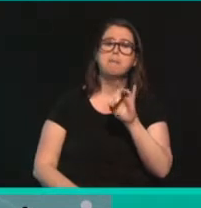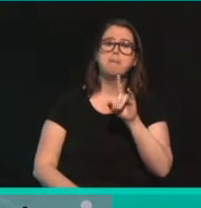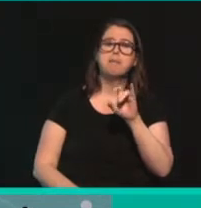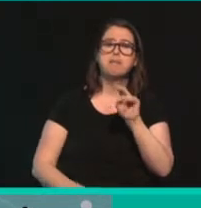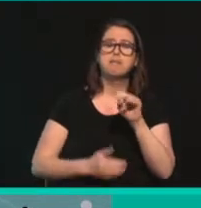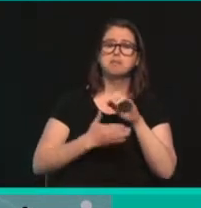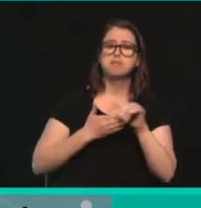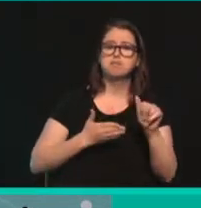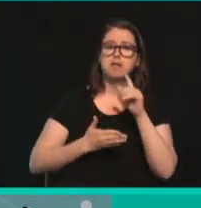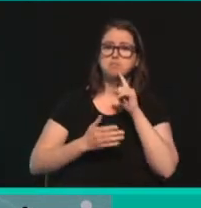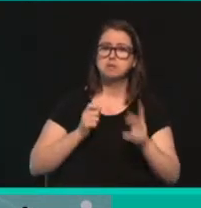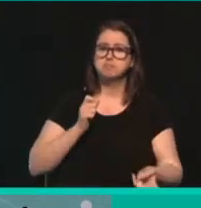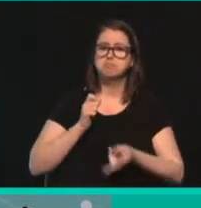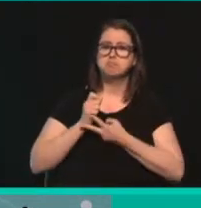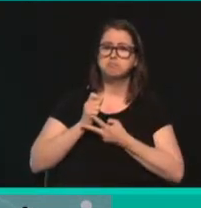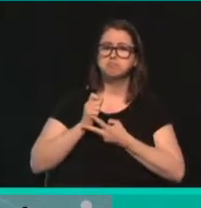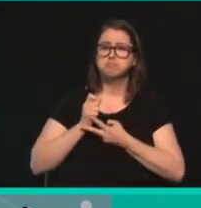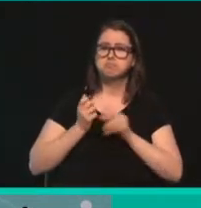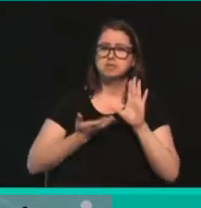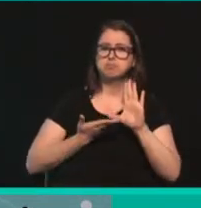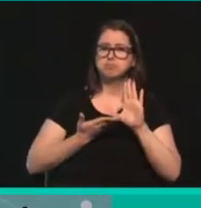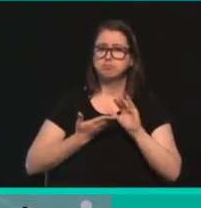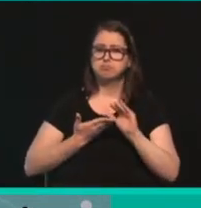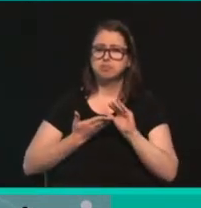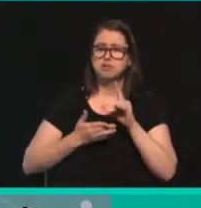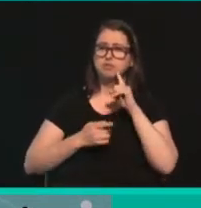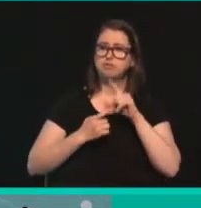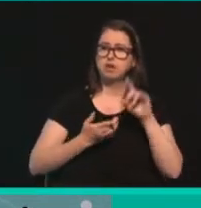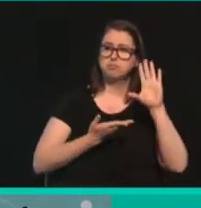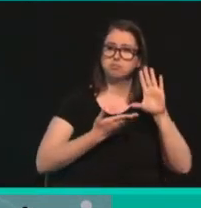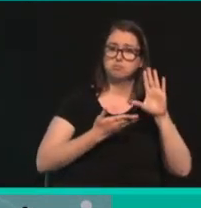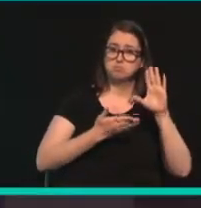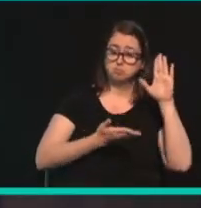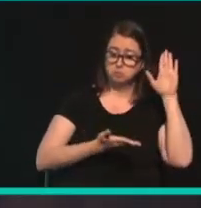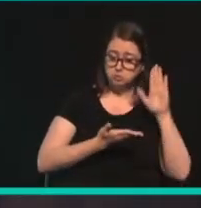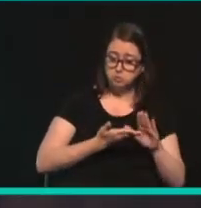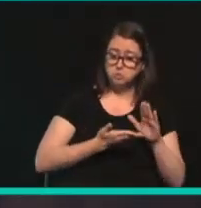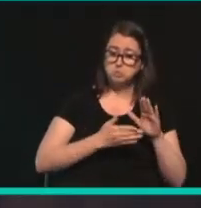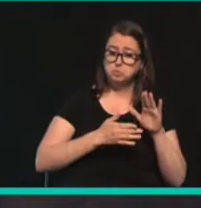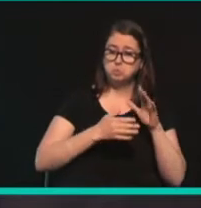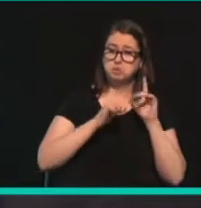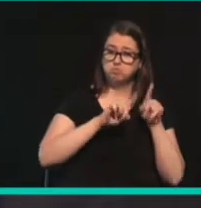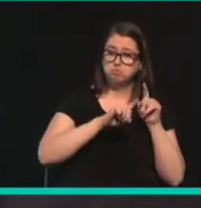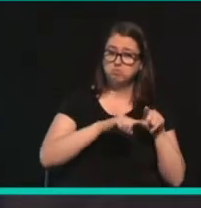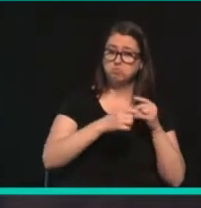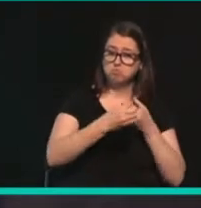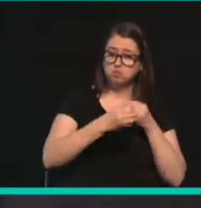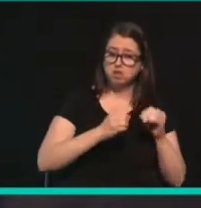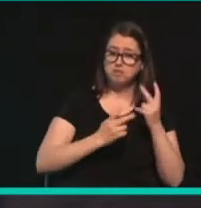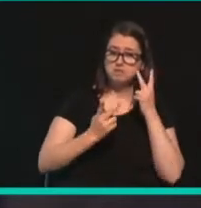in savings from reduced office visits and lab tests. That was back in